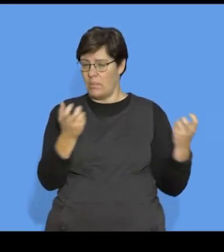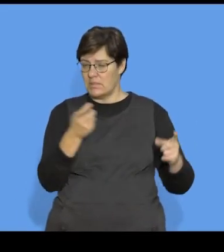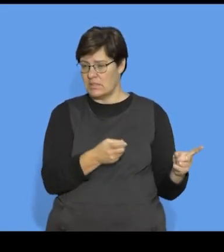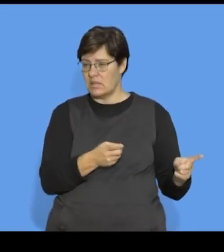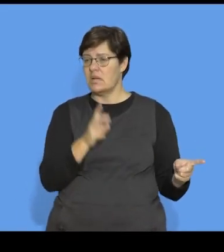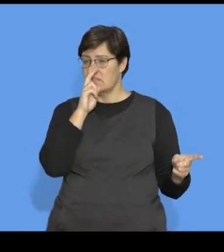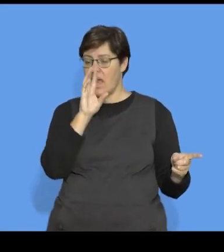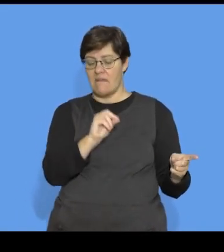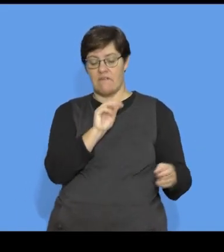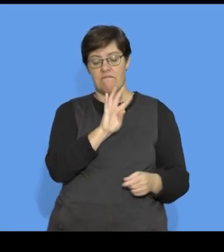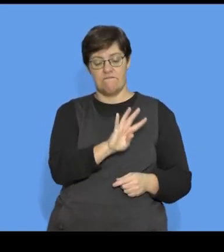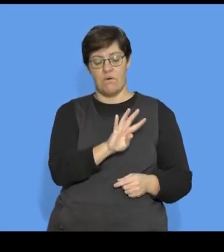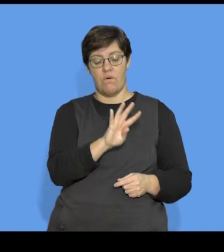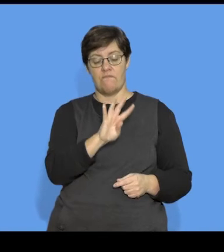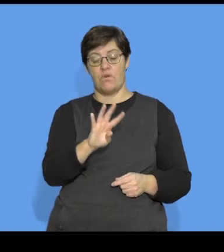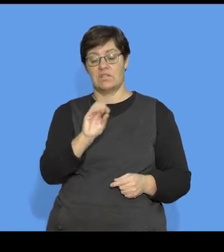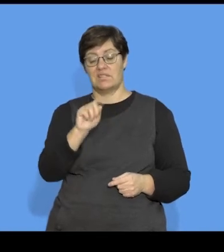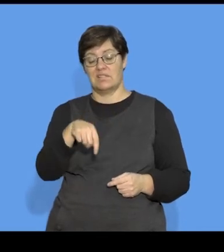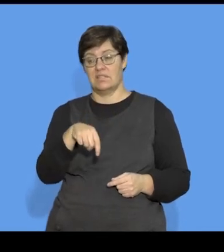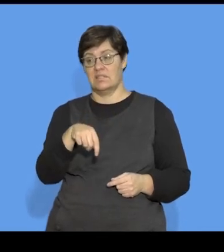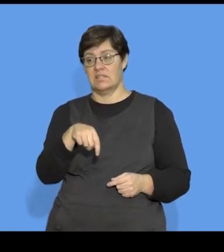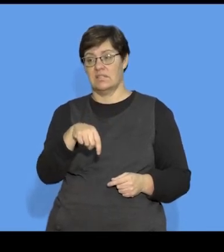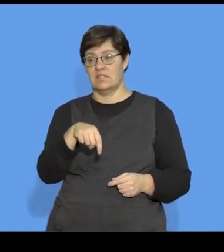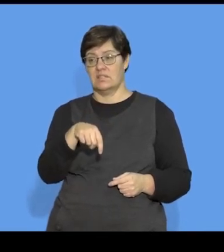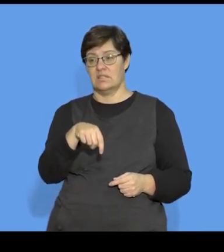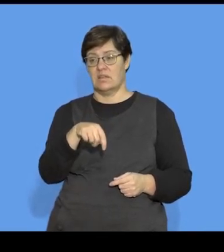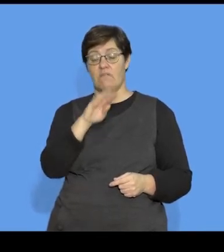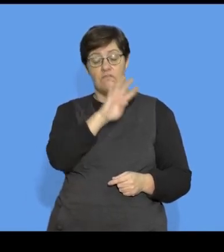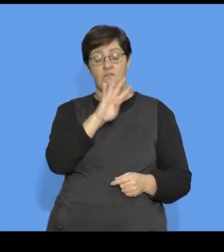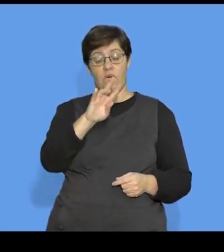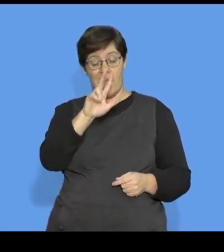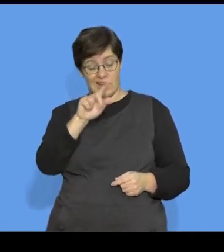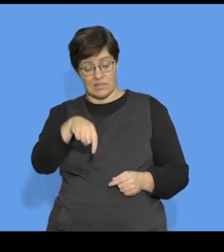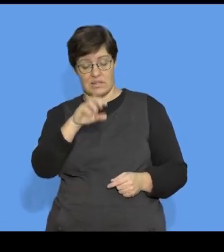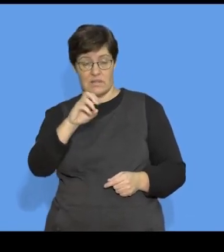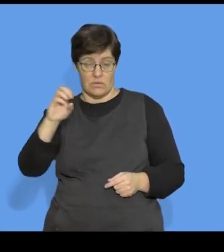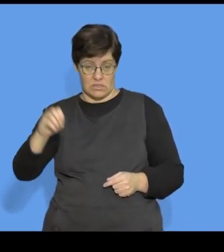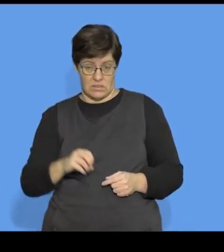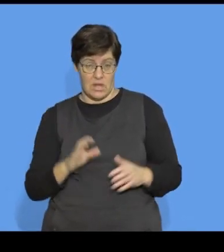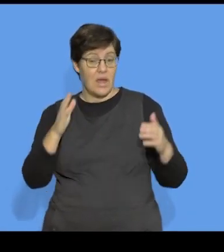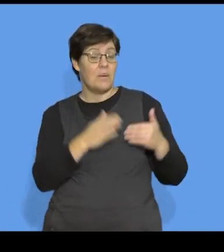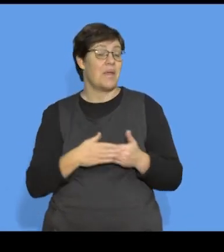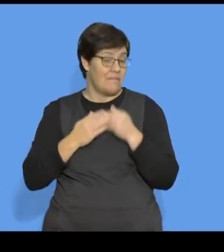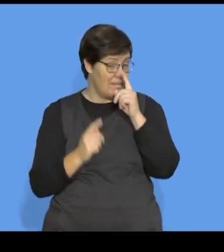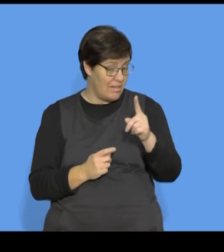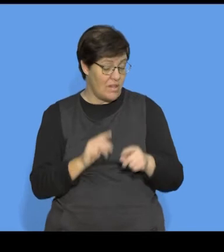equipment and you see you've got a figure of 448,000. Now, be careful.